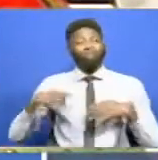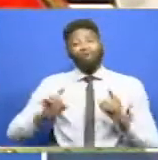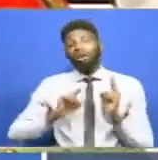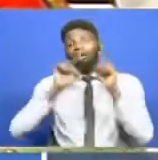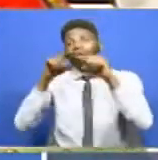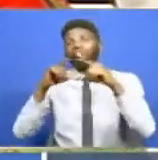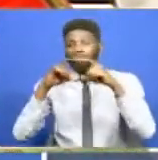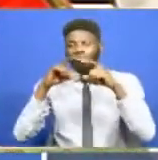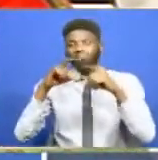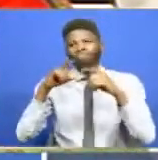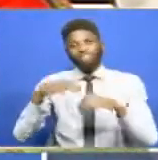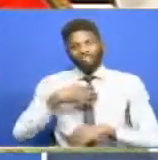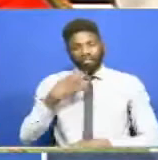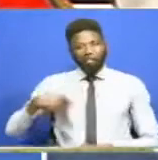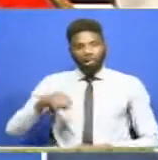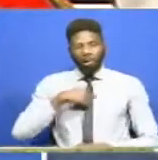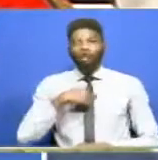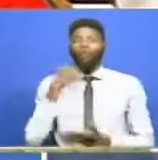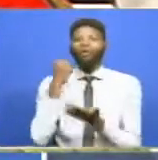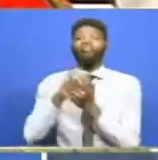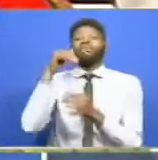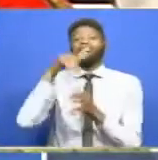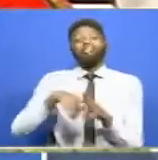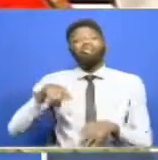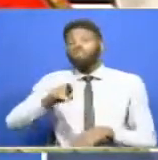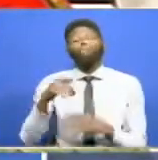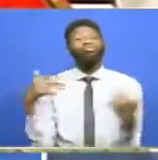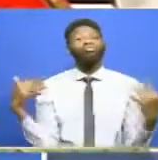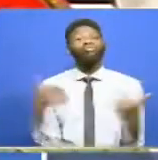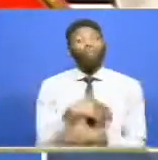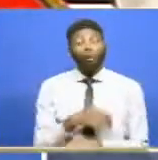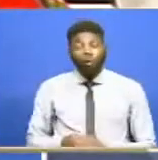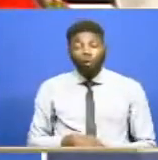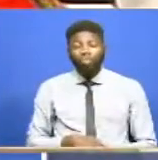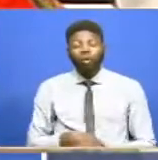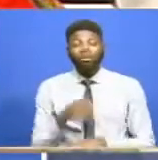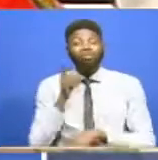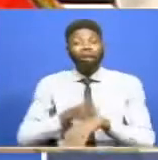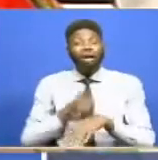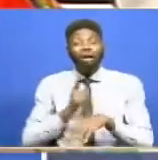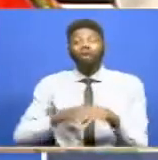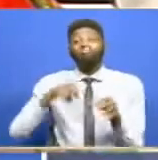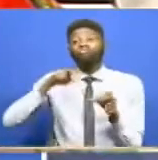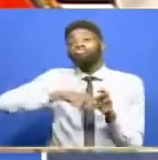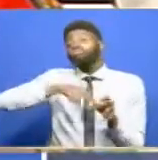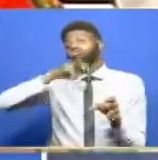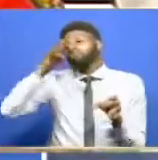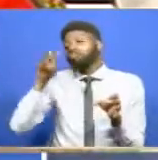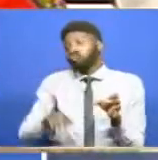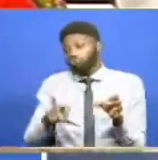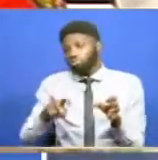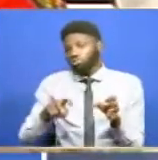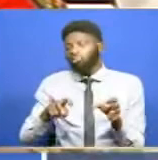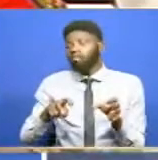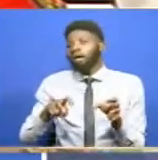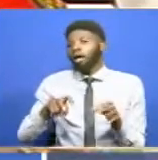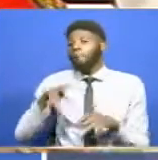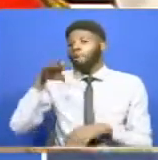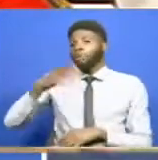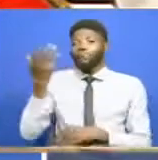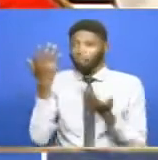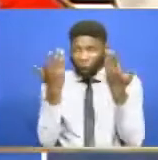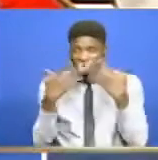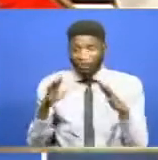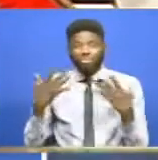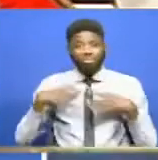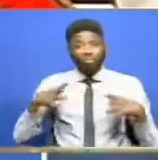us at the office, and they were shocked that when they are alighted at the main stage, people in Kibera